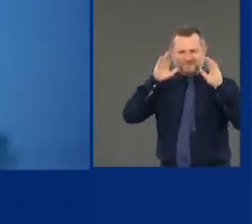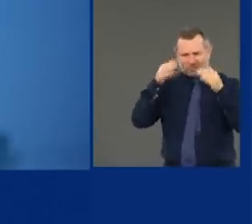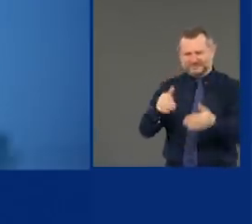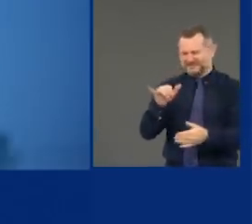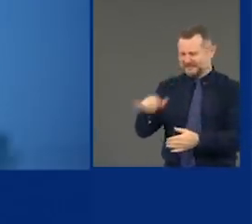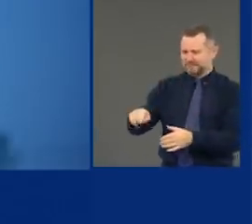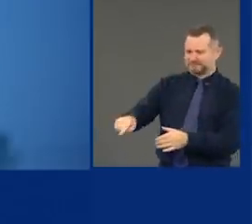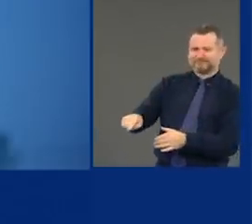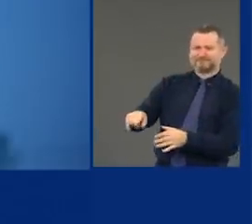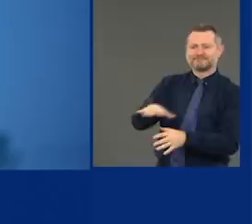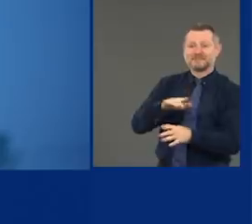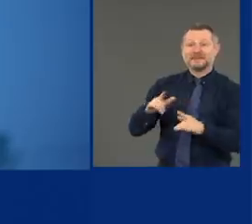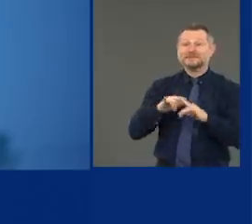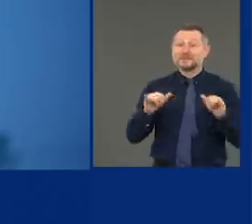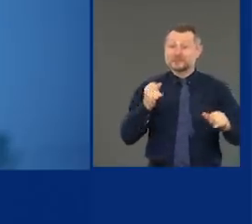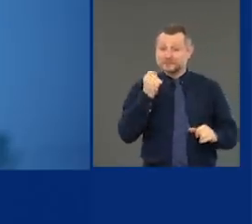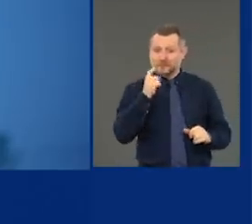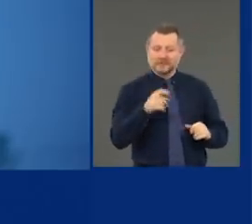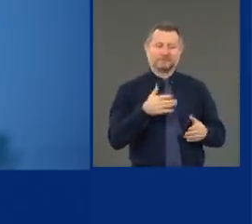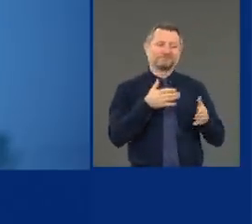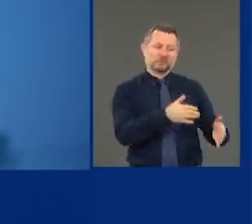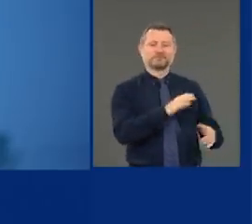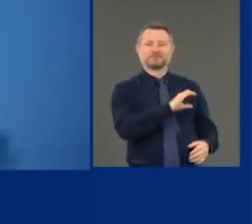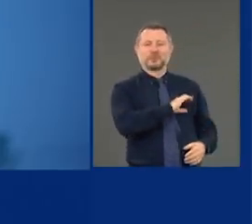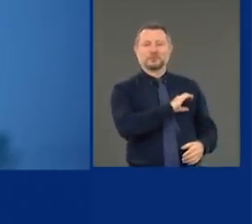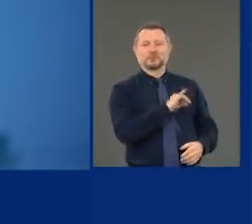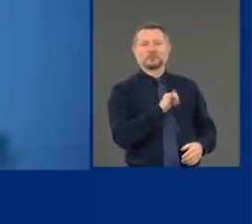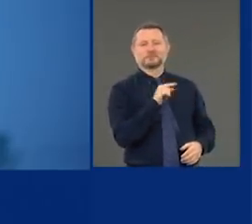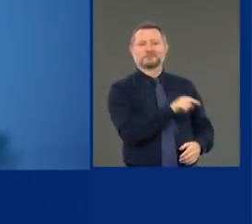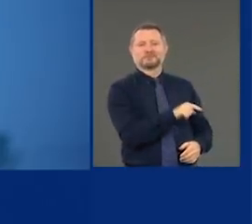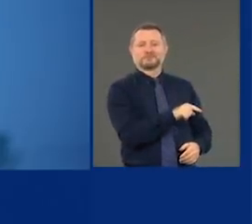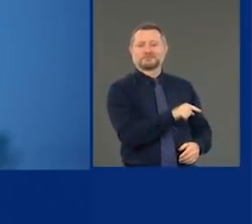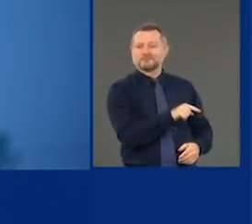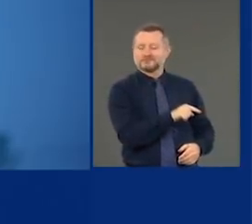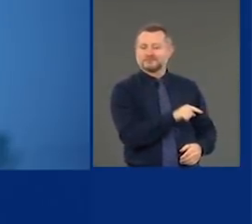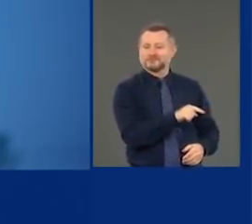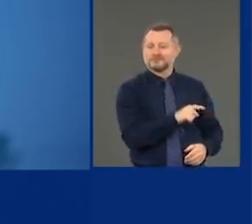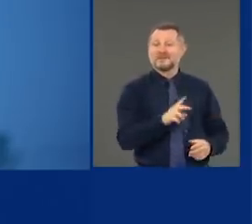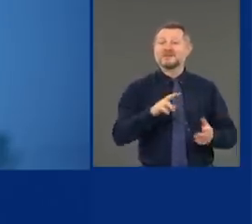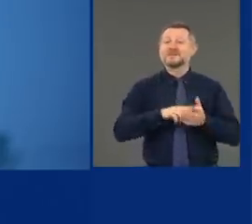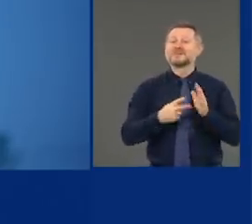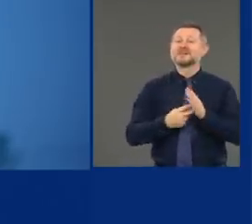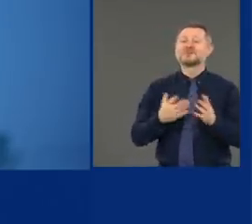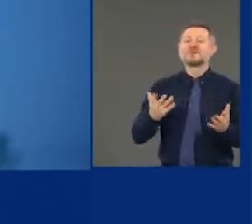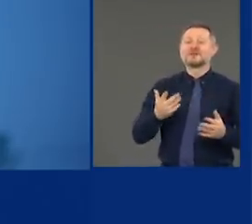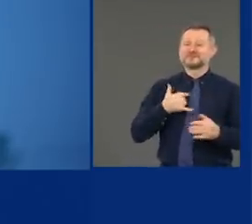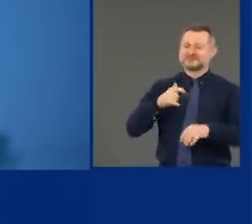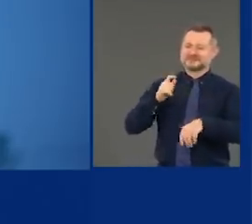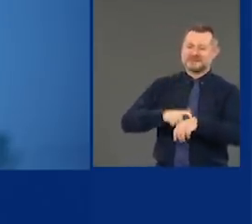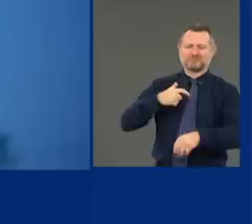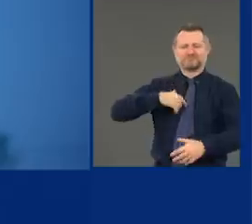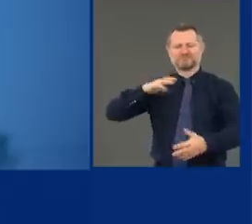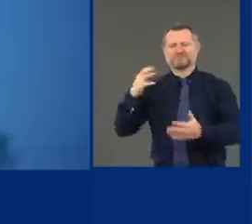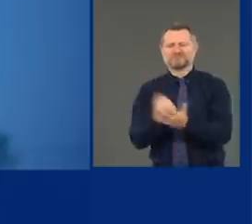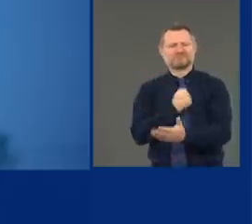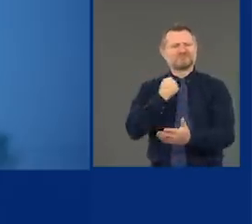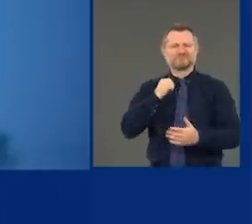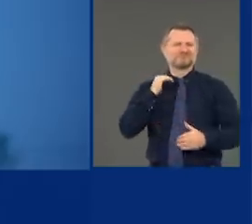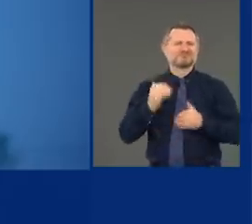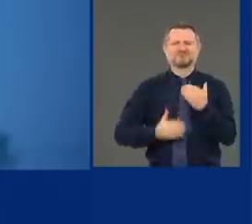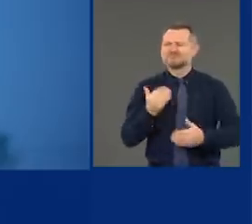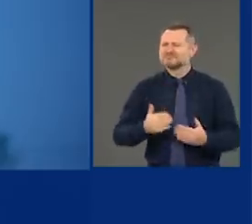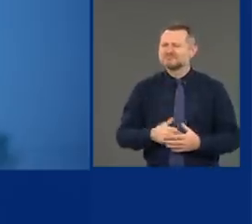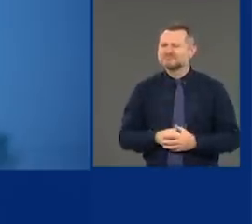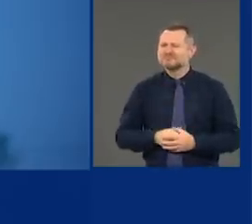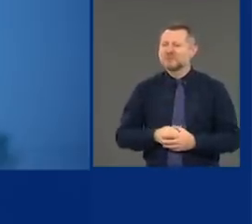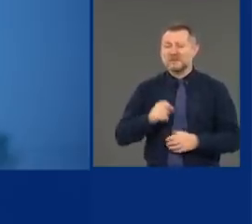with policing issues. And there is a moment to do this. There's a global moment, there's certainly